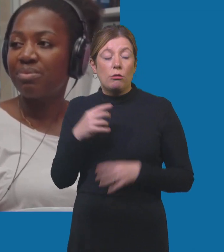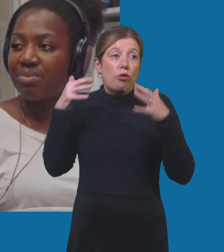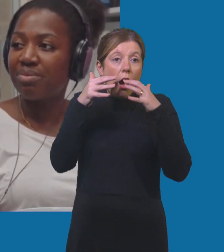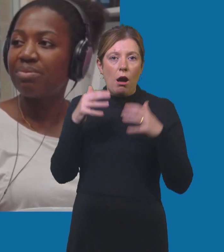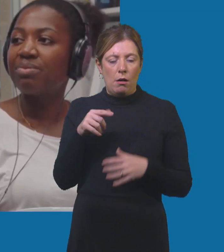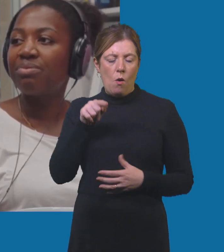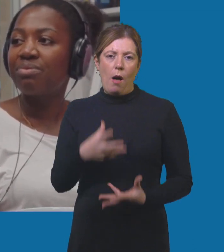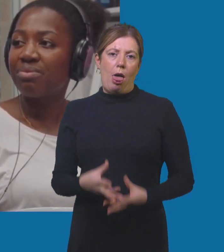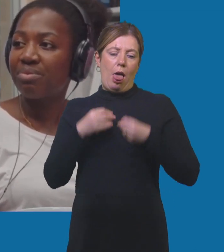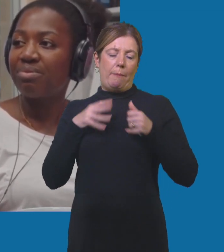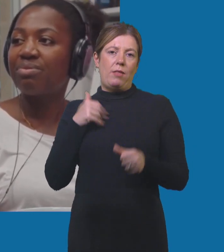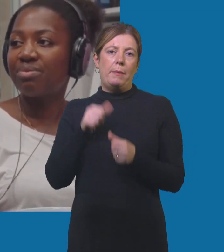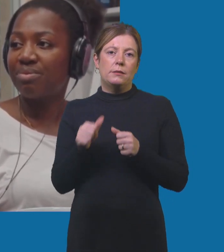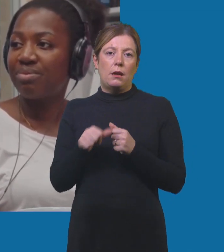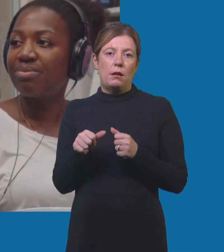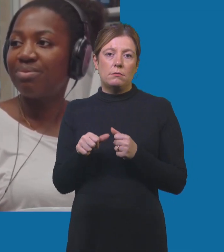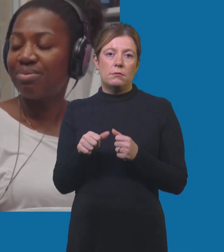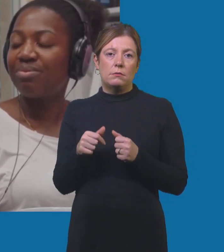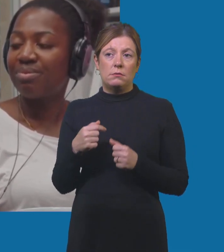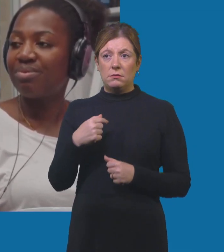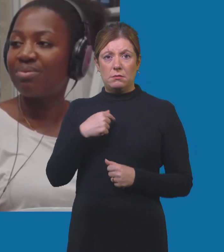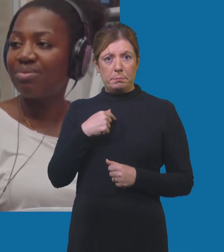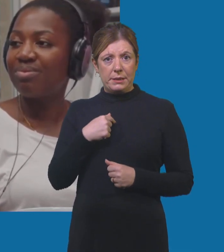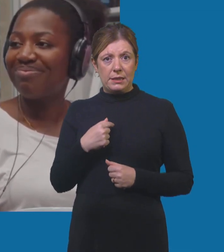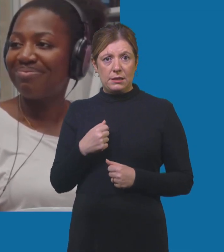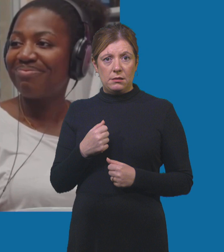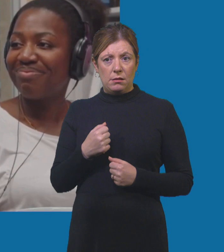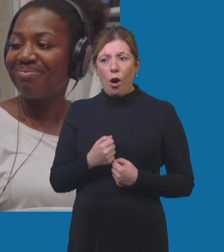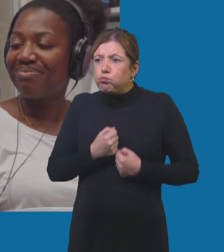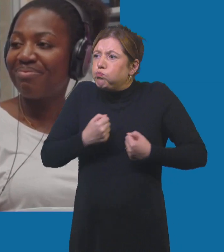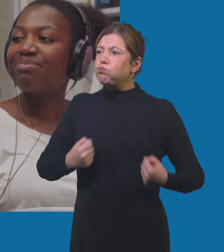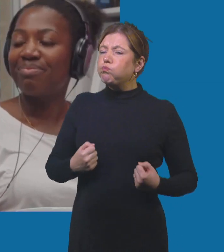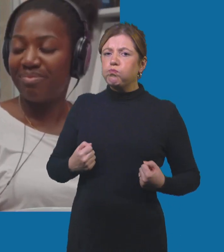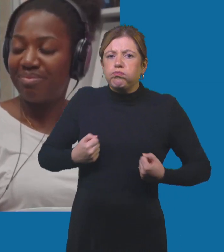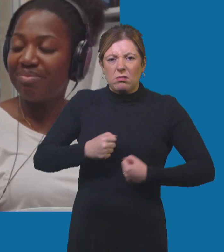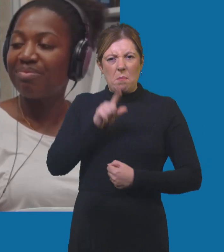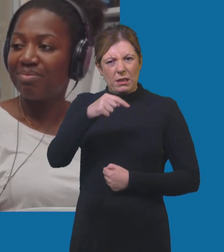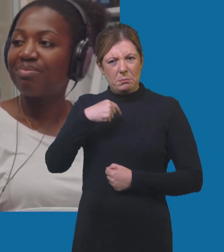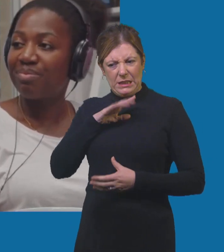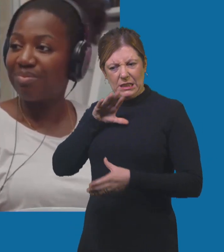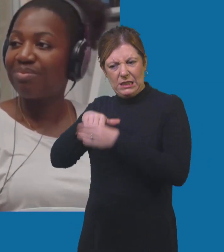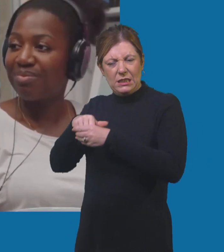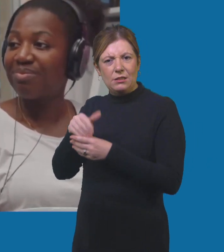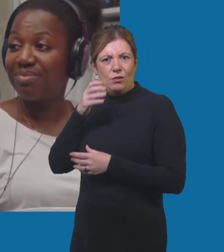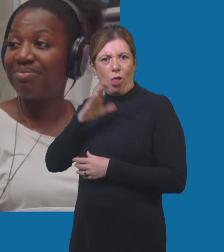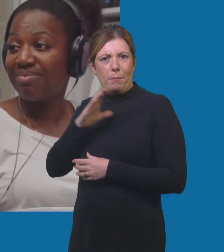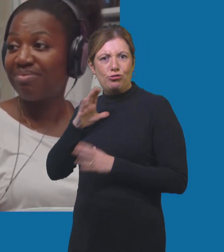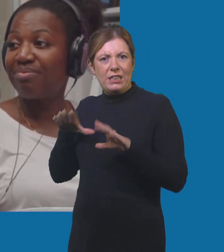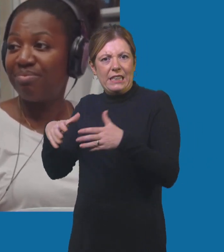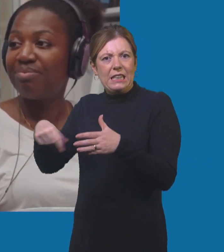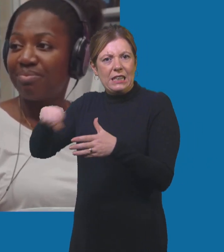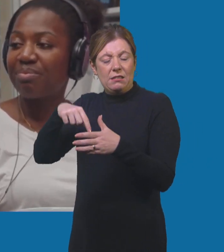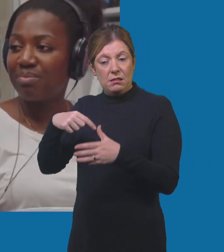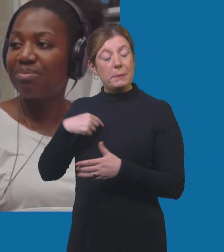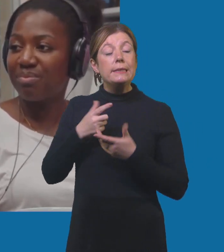beneficial. And you know, I'm not the biggest, toughest, you know, rowdiest man in the world, but I was a Royal Marines commando, and if I can say that, then I think a lot of